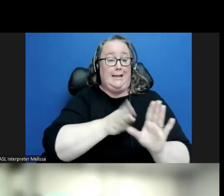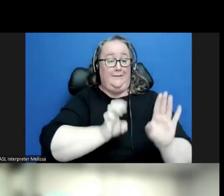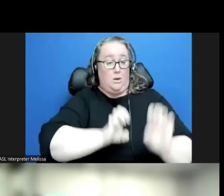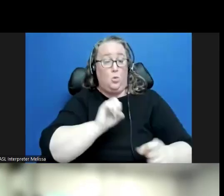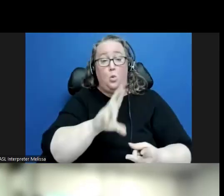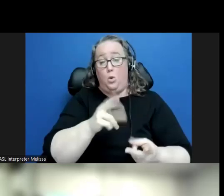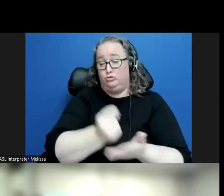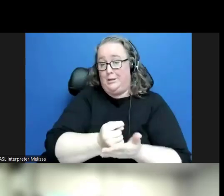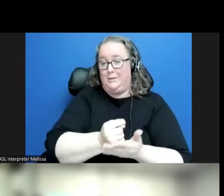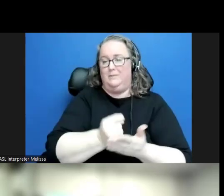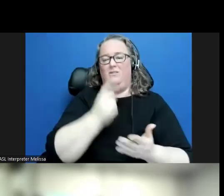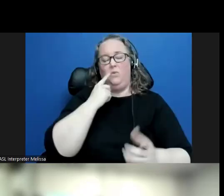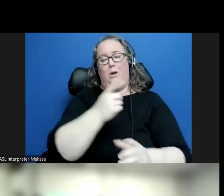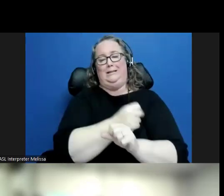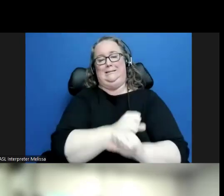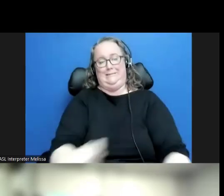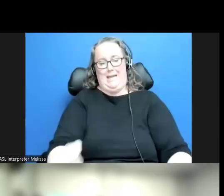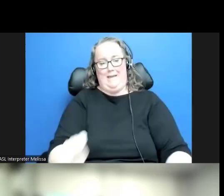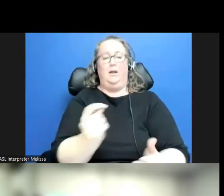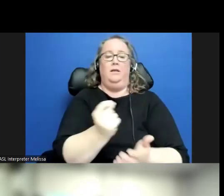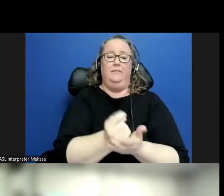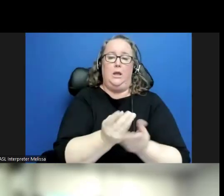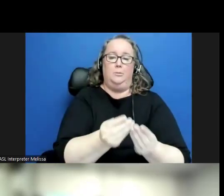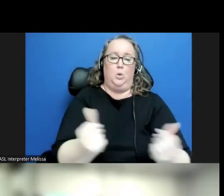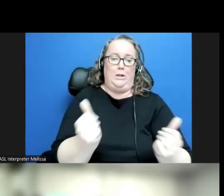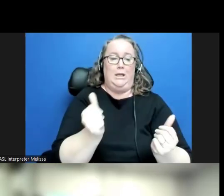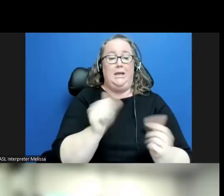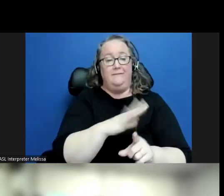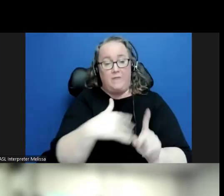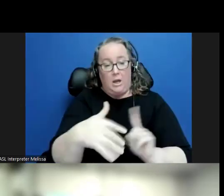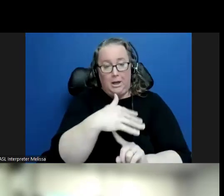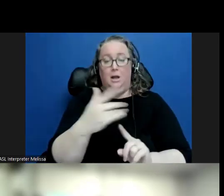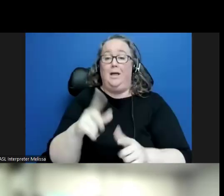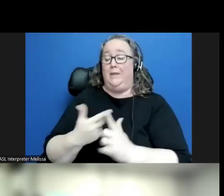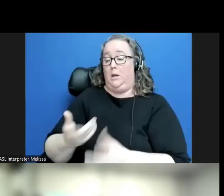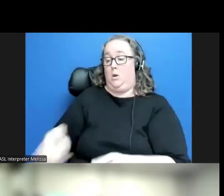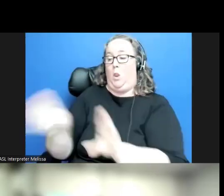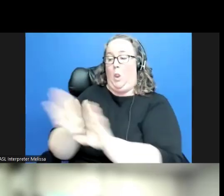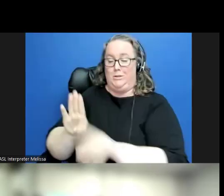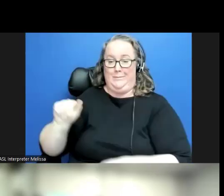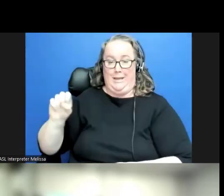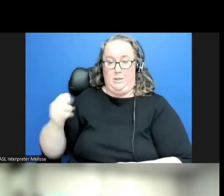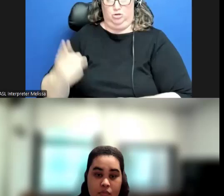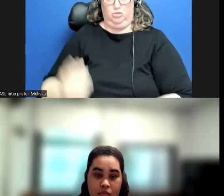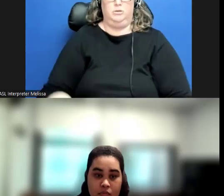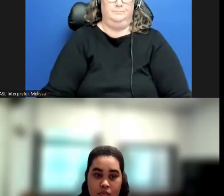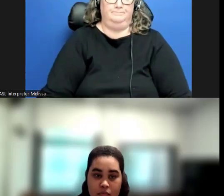treatment in a safe therapeutic environment, thus finally closing Bridgewater.